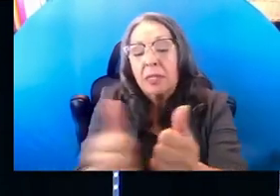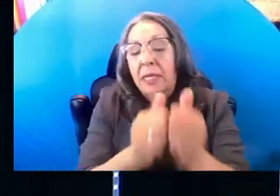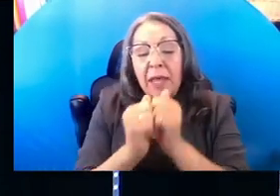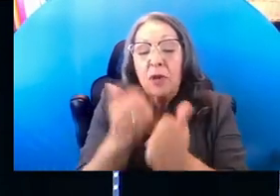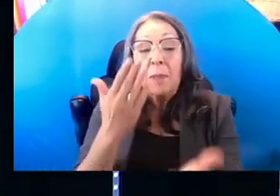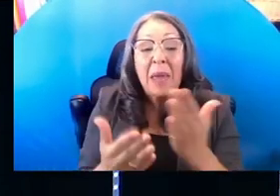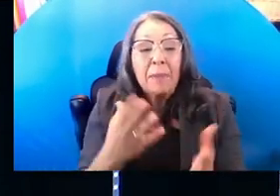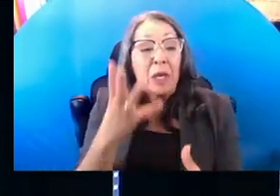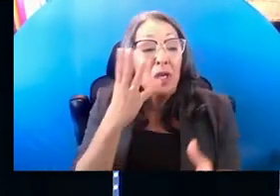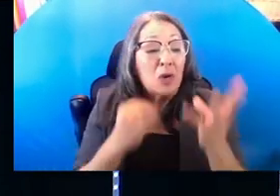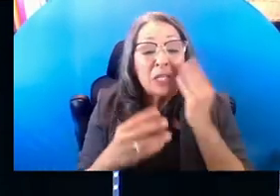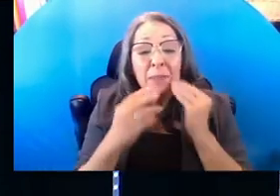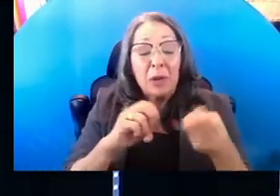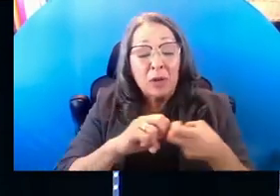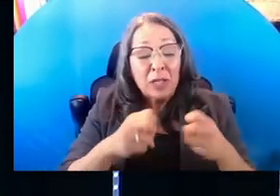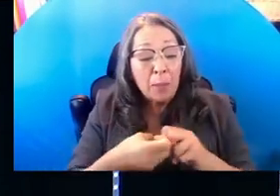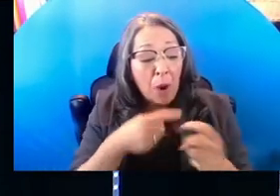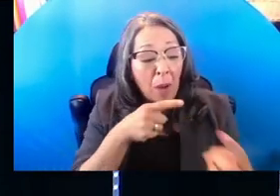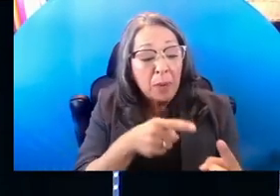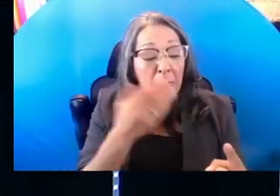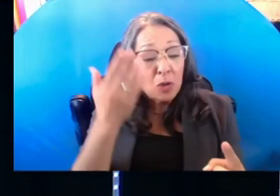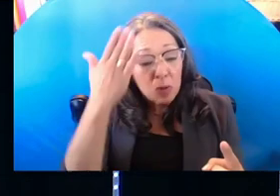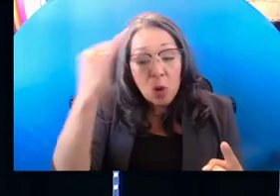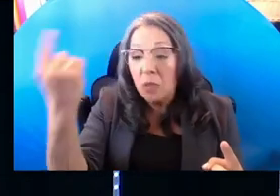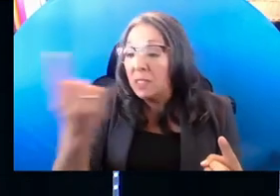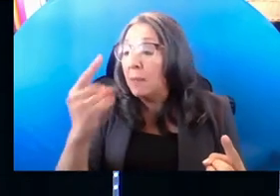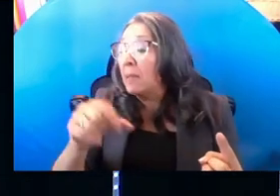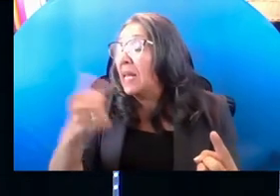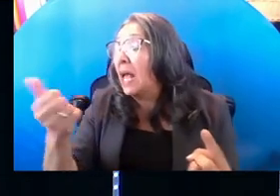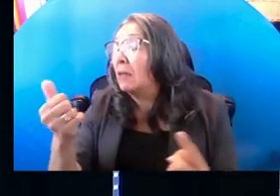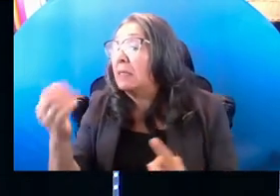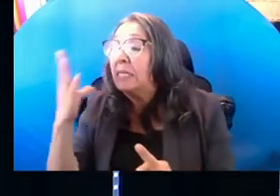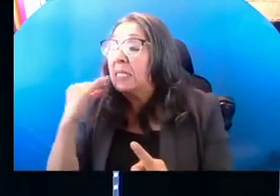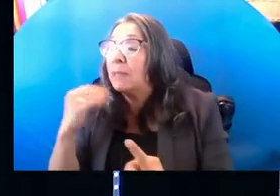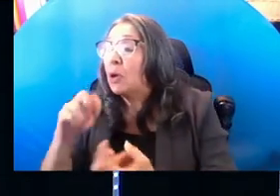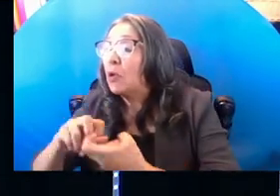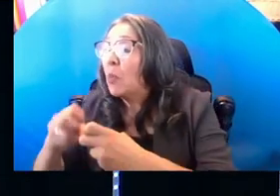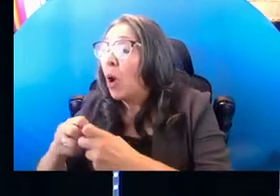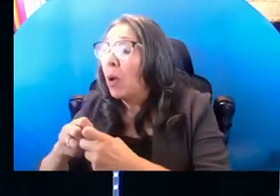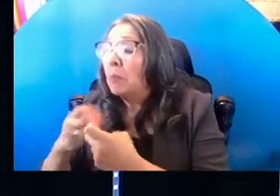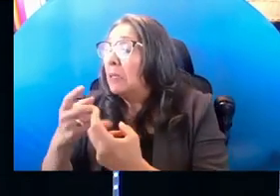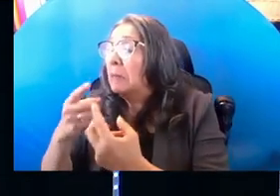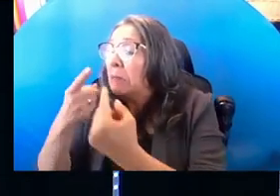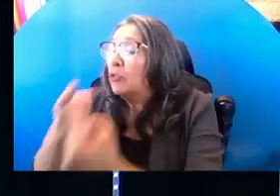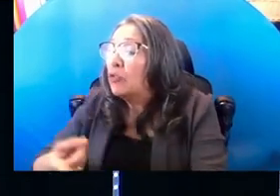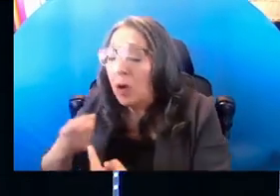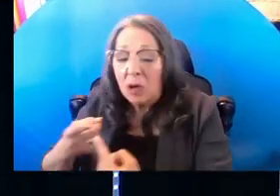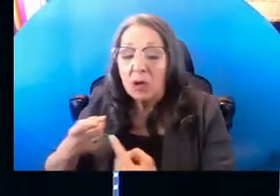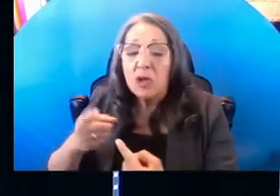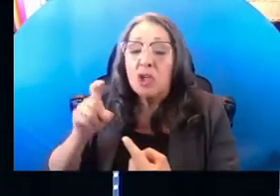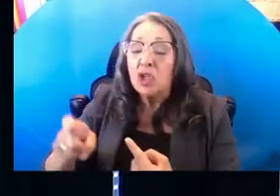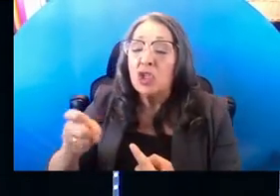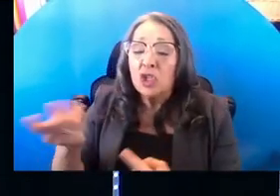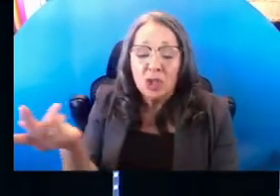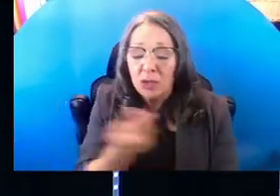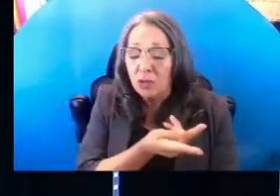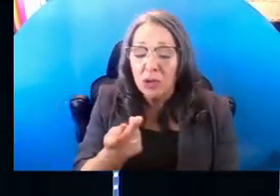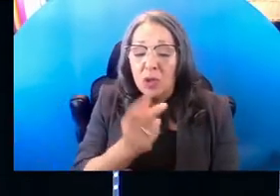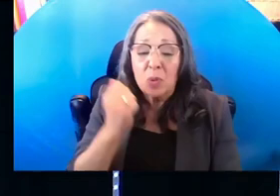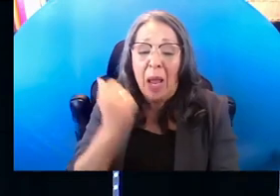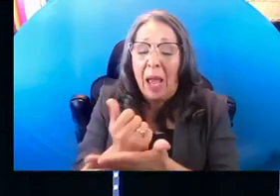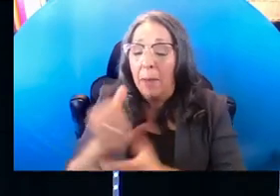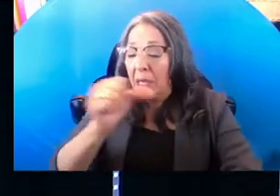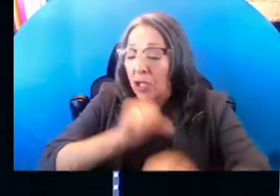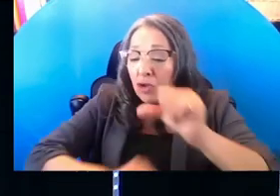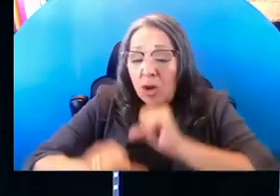facing that somebody you know is facing, and maybe God has called you or that person, whatever way it may be, to help one another in that trial. Maybe God wants to use